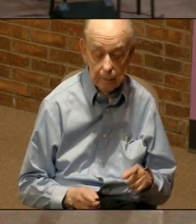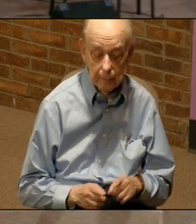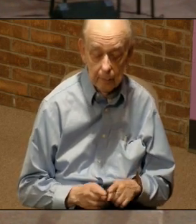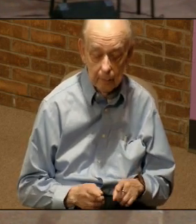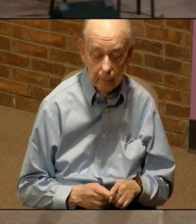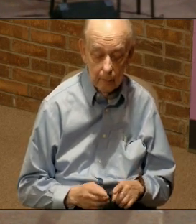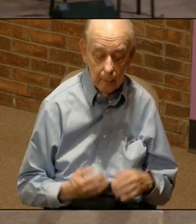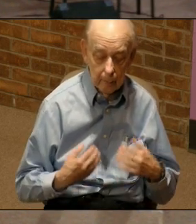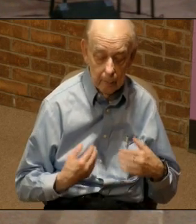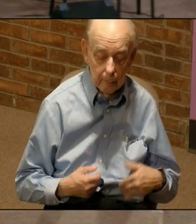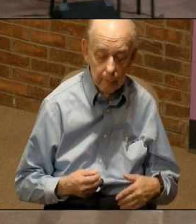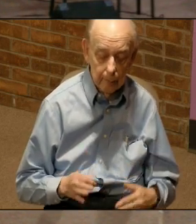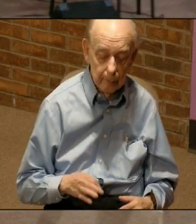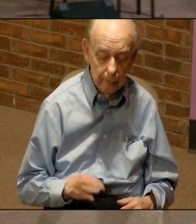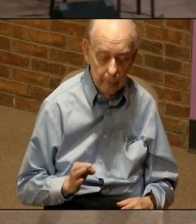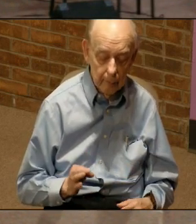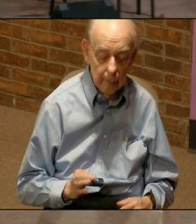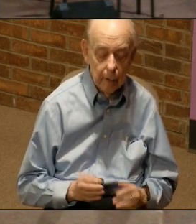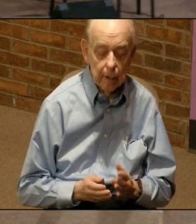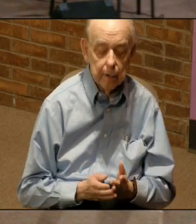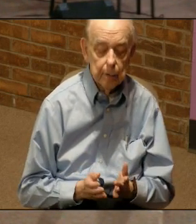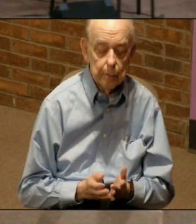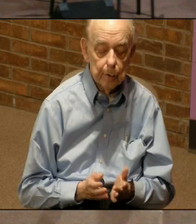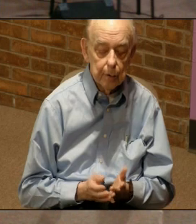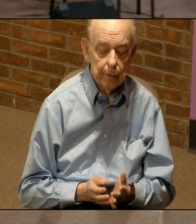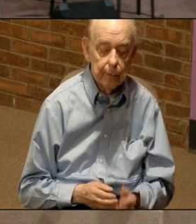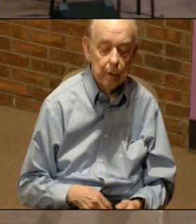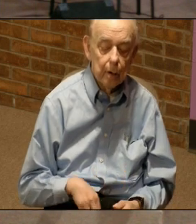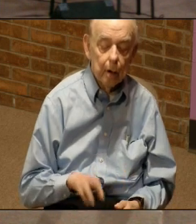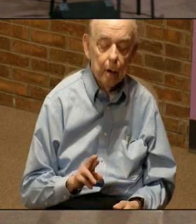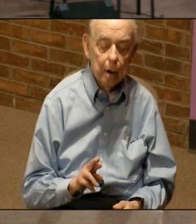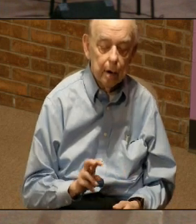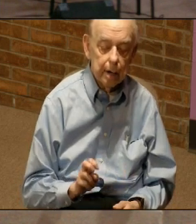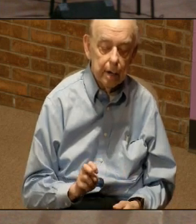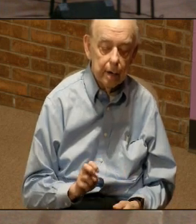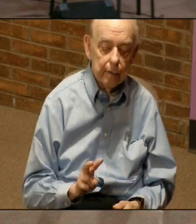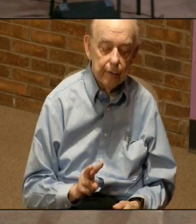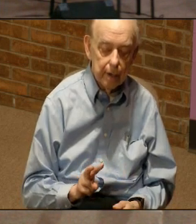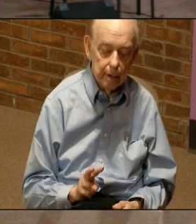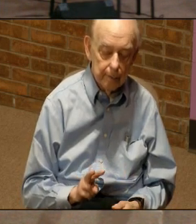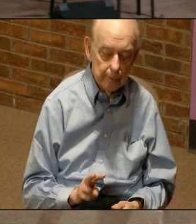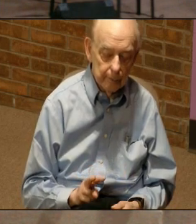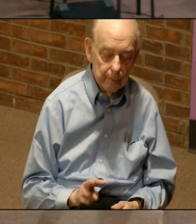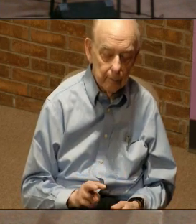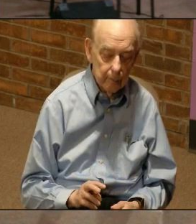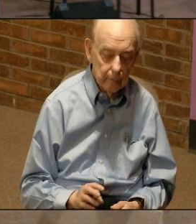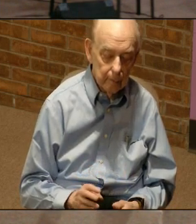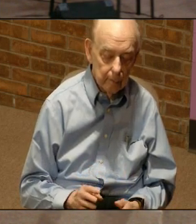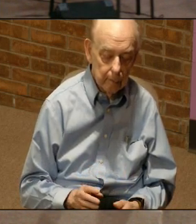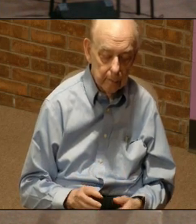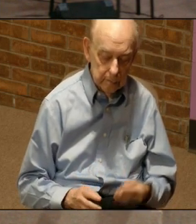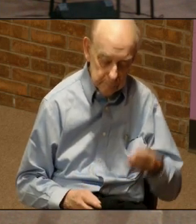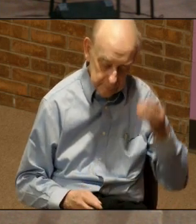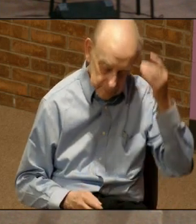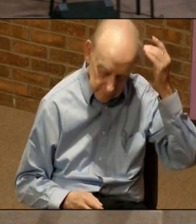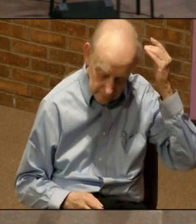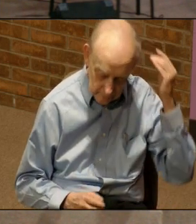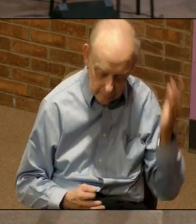the beasts that are found in the book of Revelation, okay? And so what Daniel was